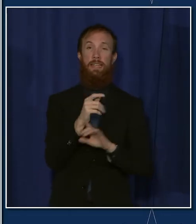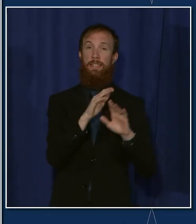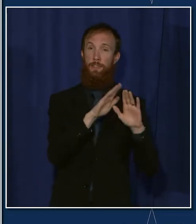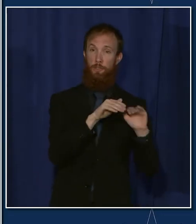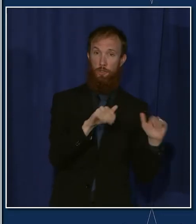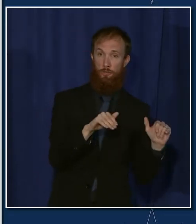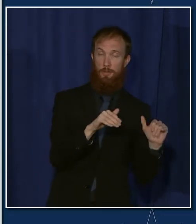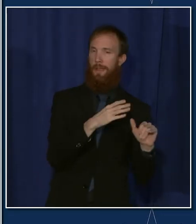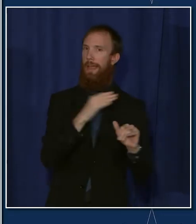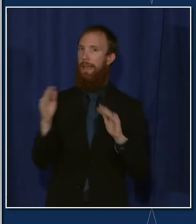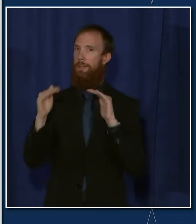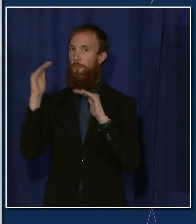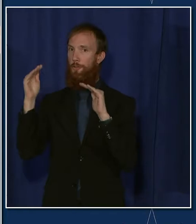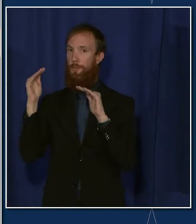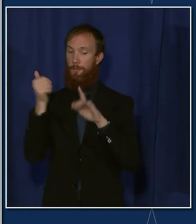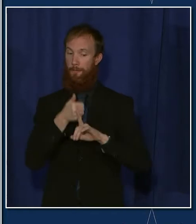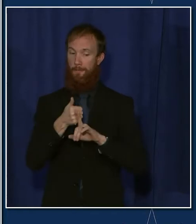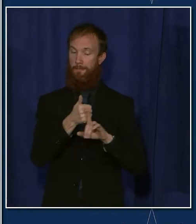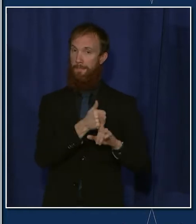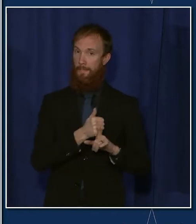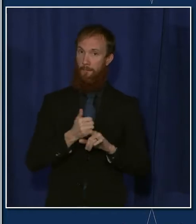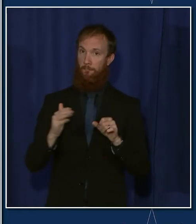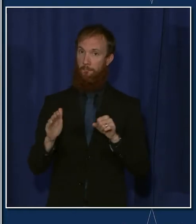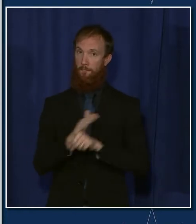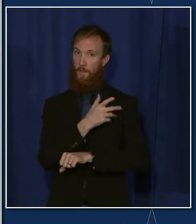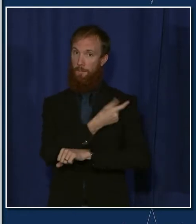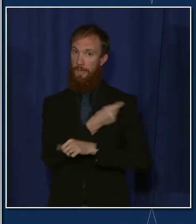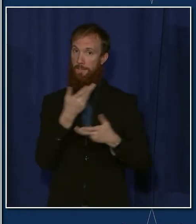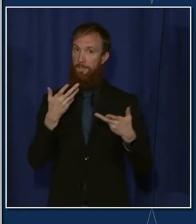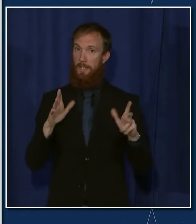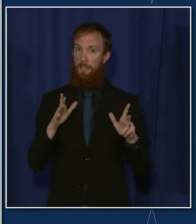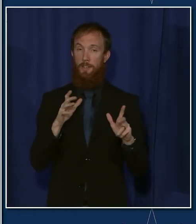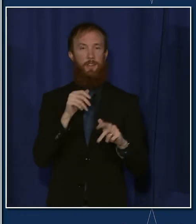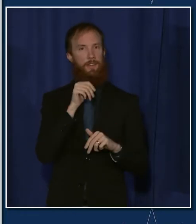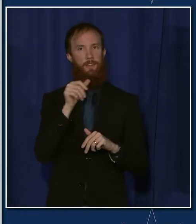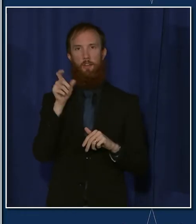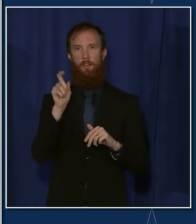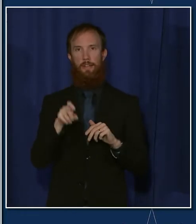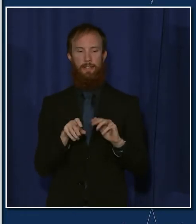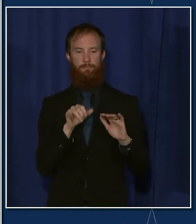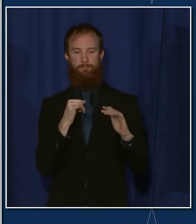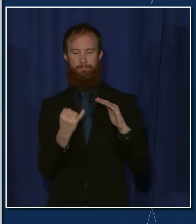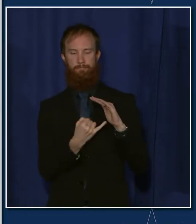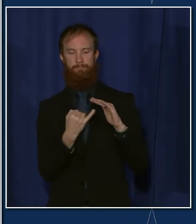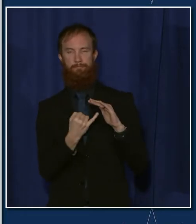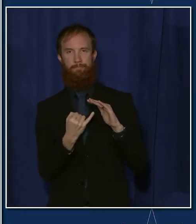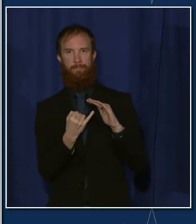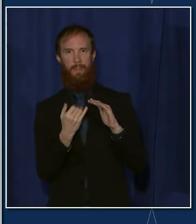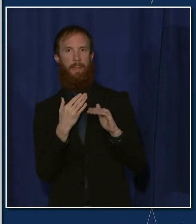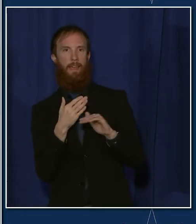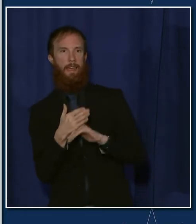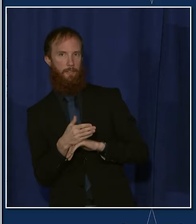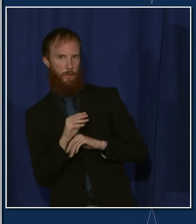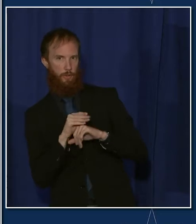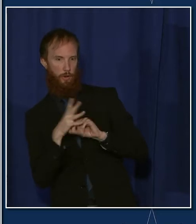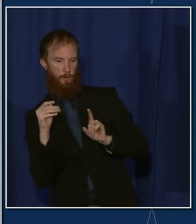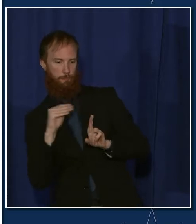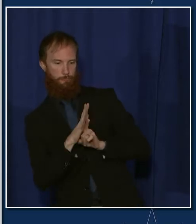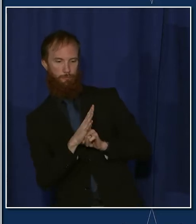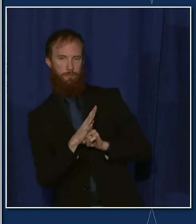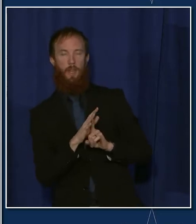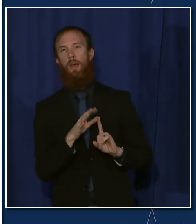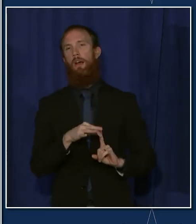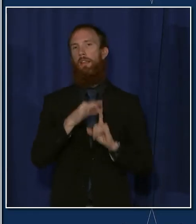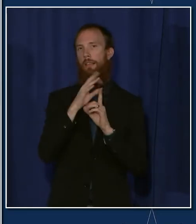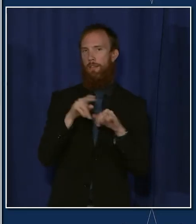and adults who are fully vaccinated do not need to quarantine after a COVID exposure unless they develop